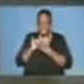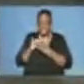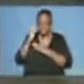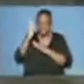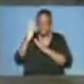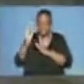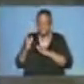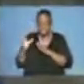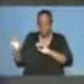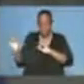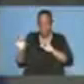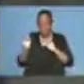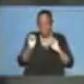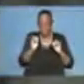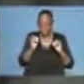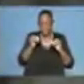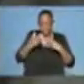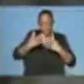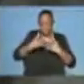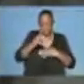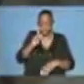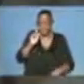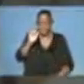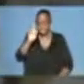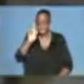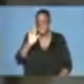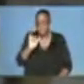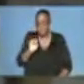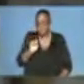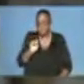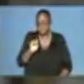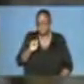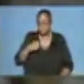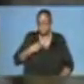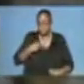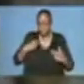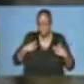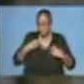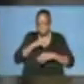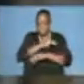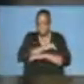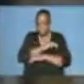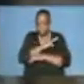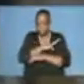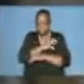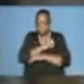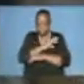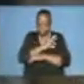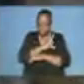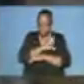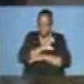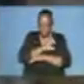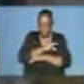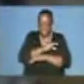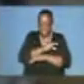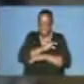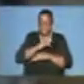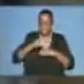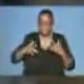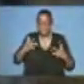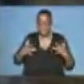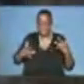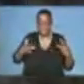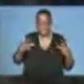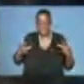closer to Paris in 2024. Now, our Minister of Youth, Sports and Culture, the Honorable Mario Boleg, was courtside and full of emotion and